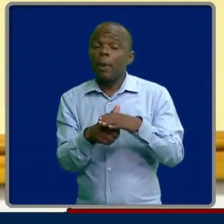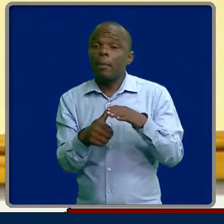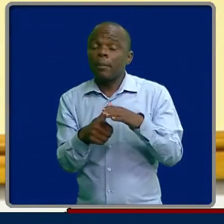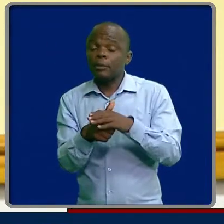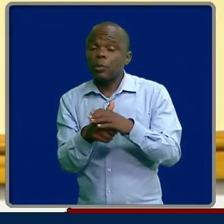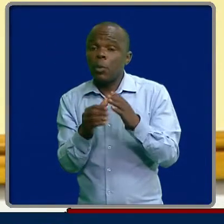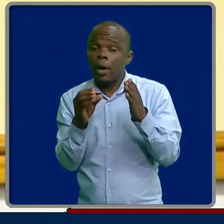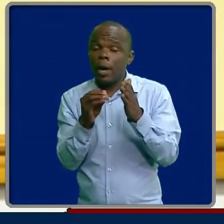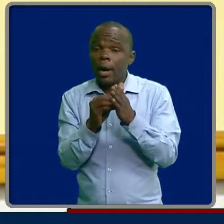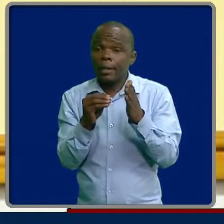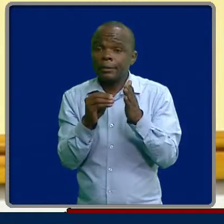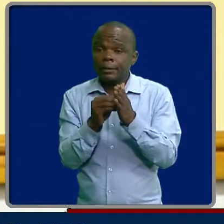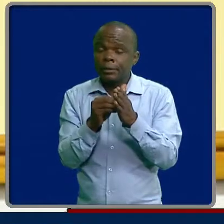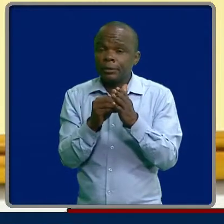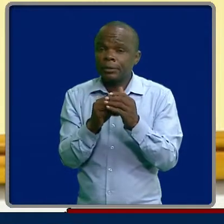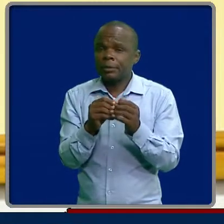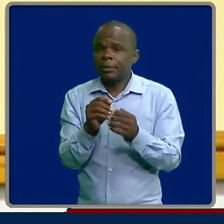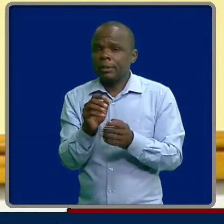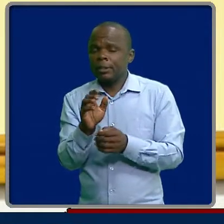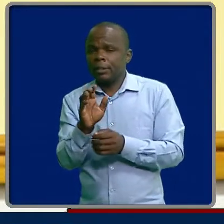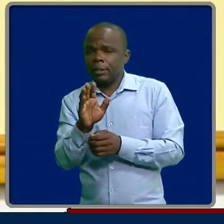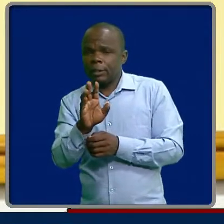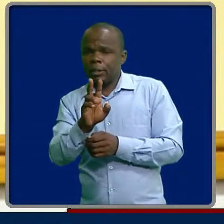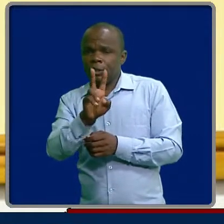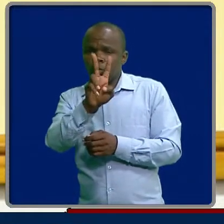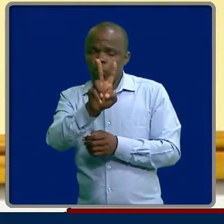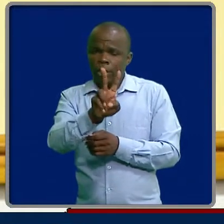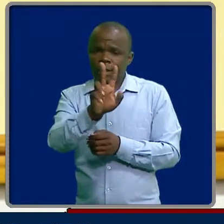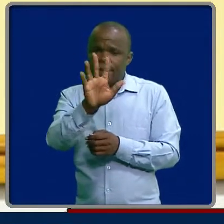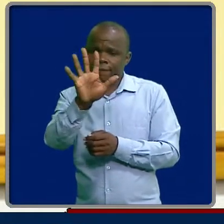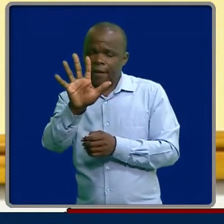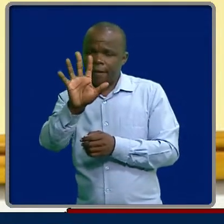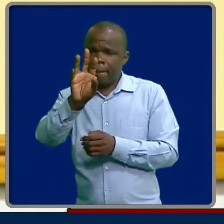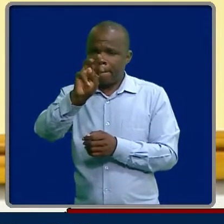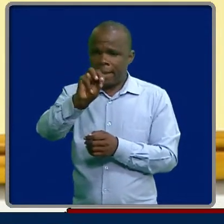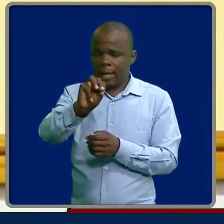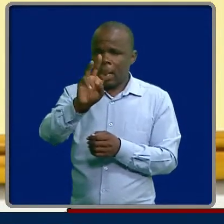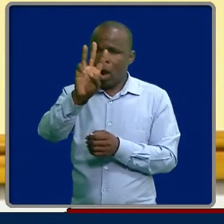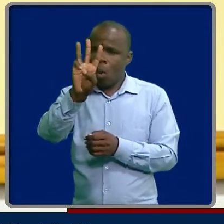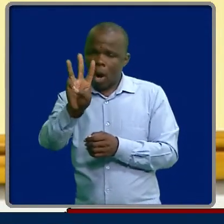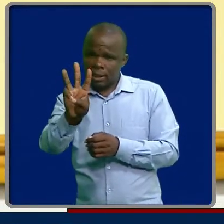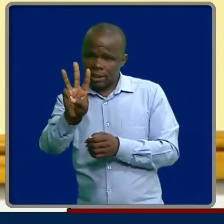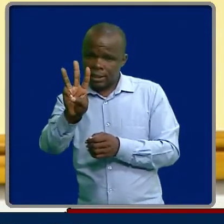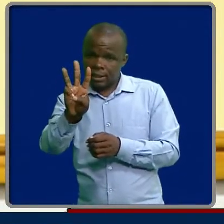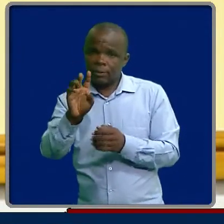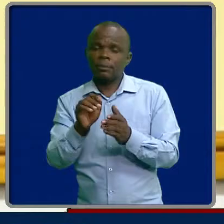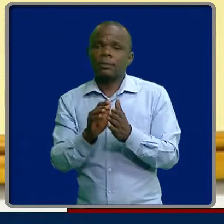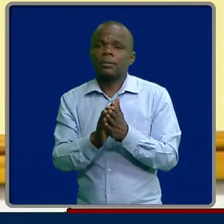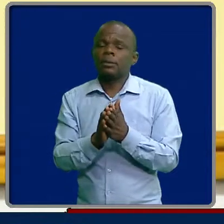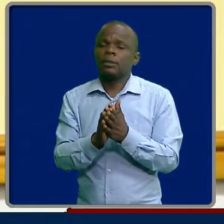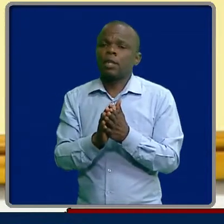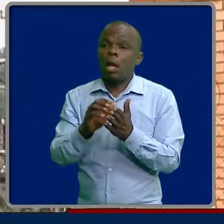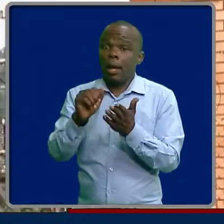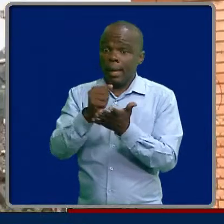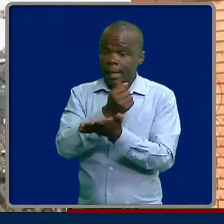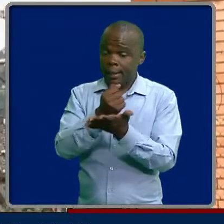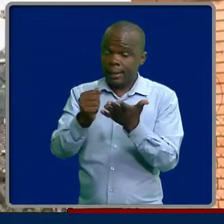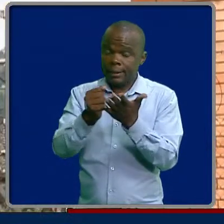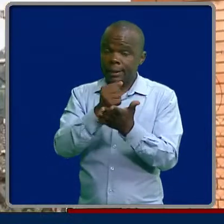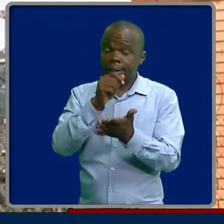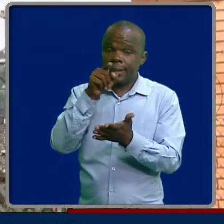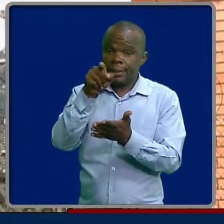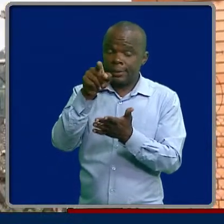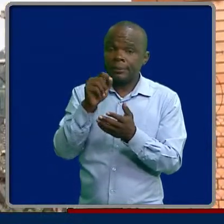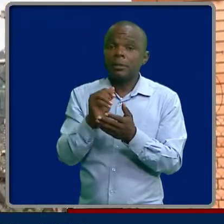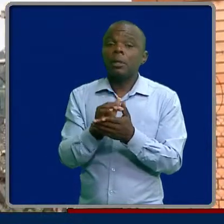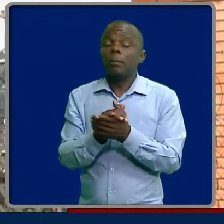we have a capacity of 25 megawatts hours from that registration. If you